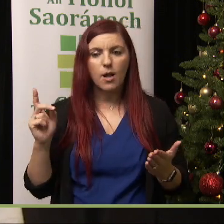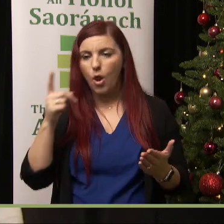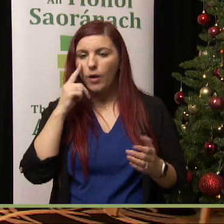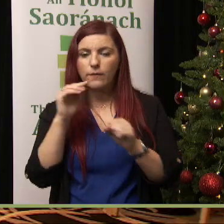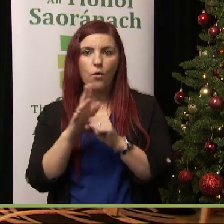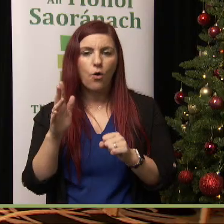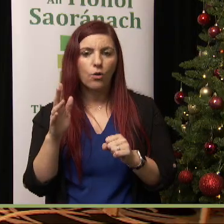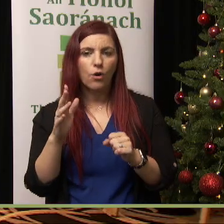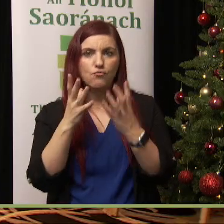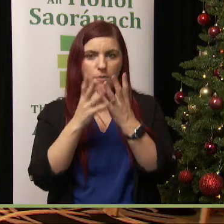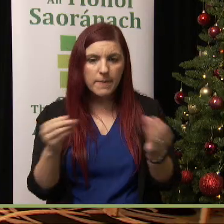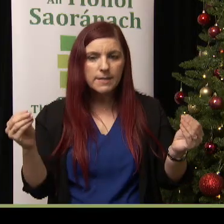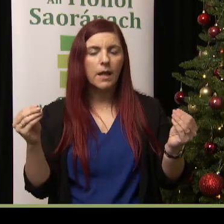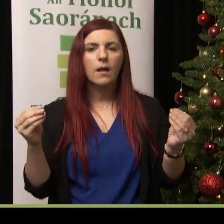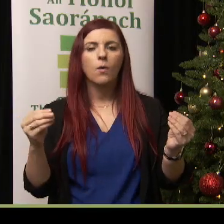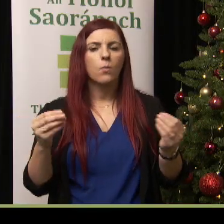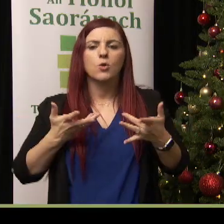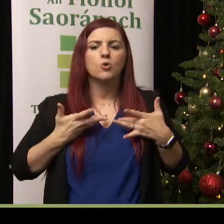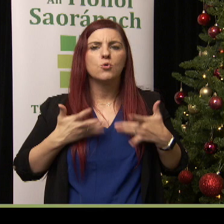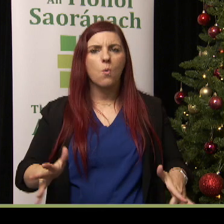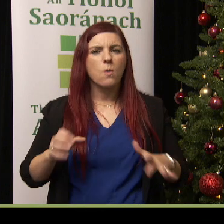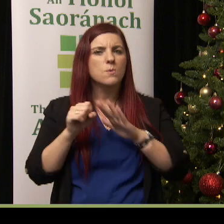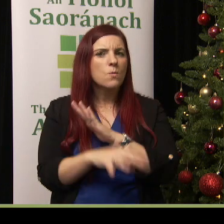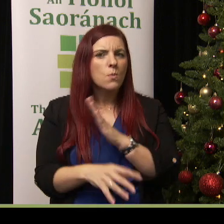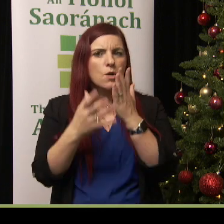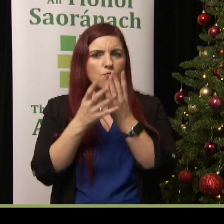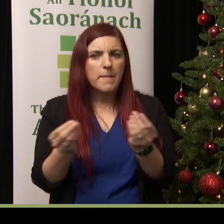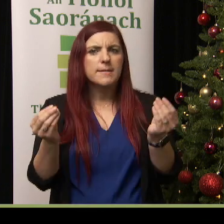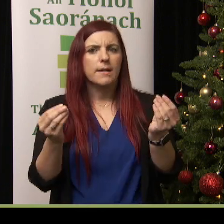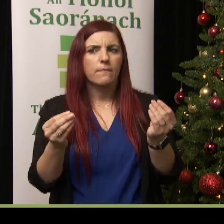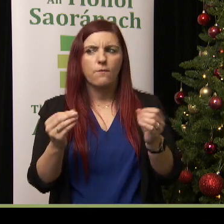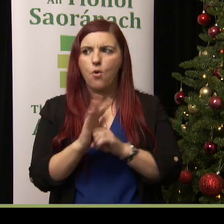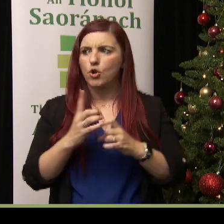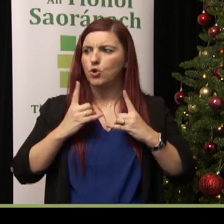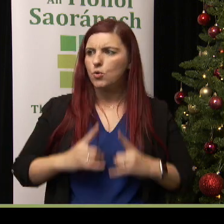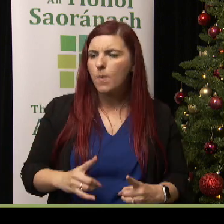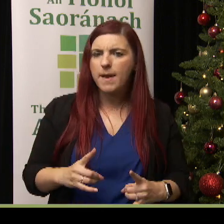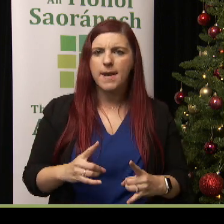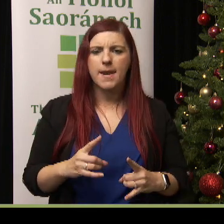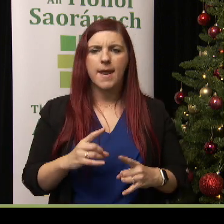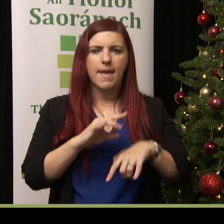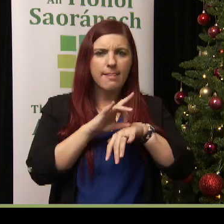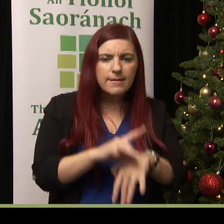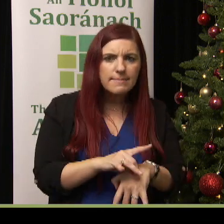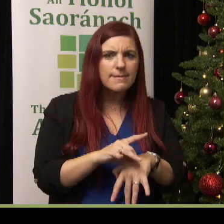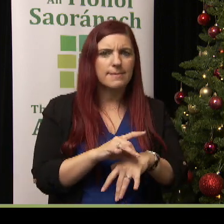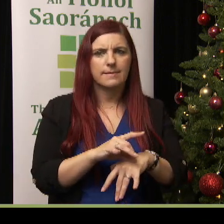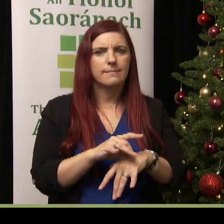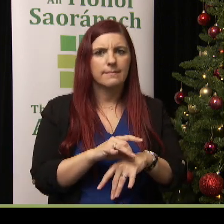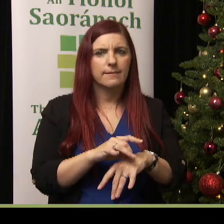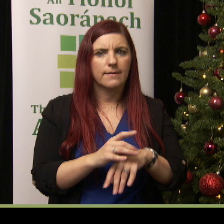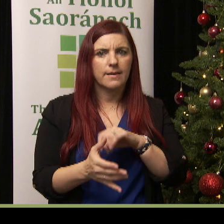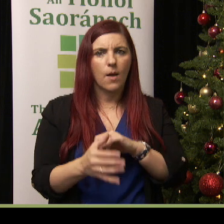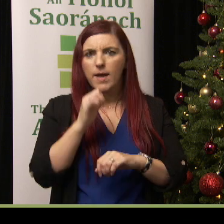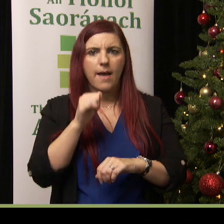we do not want to lose a remedy for human ailments and human illnesses that we haven't